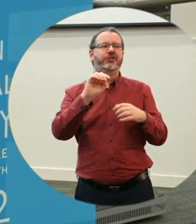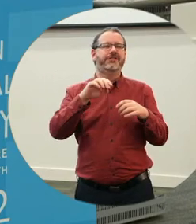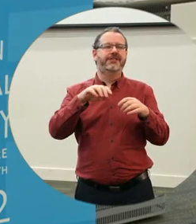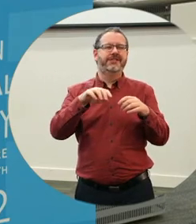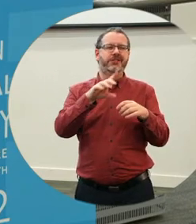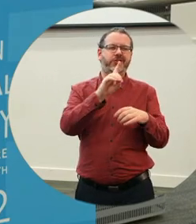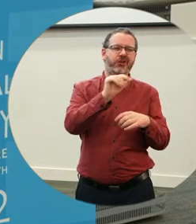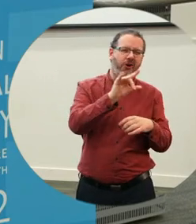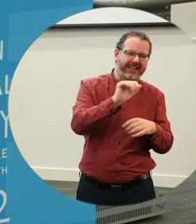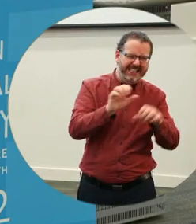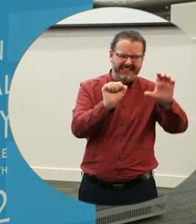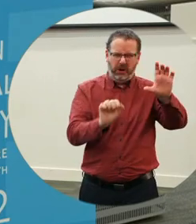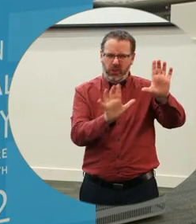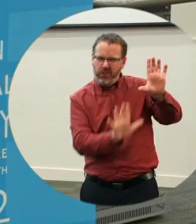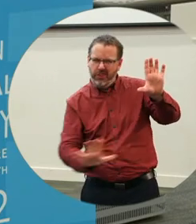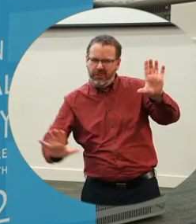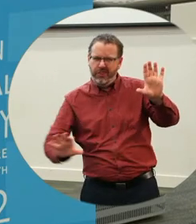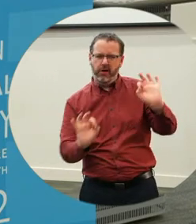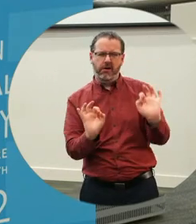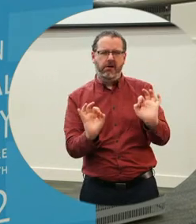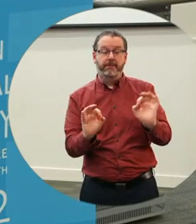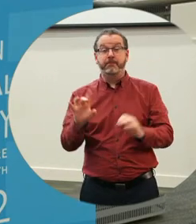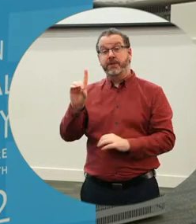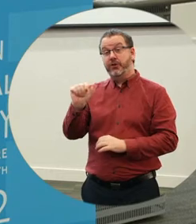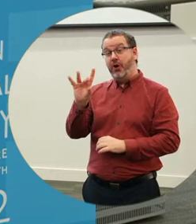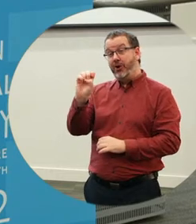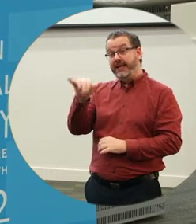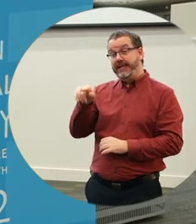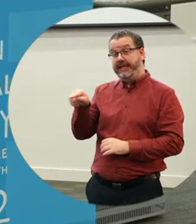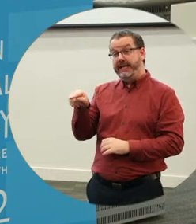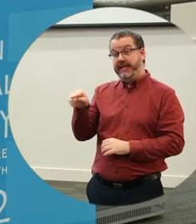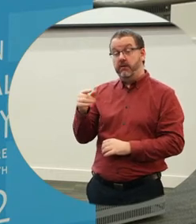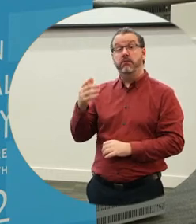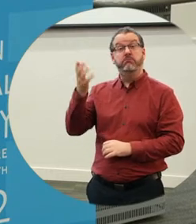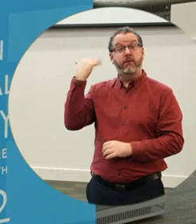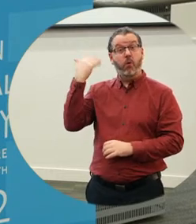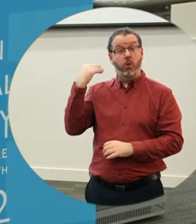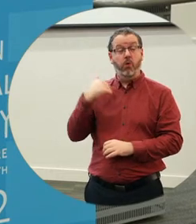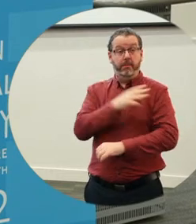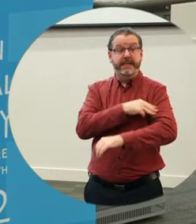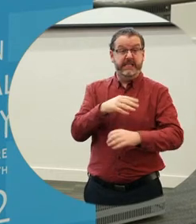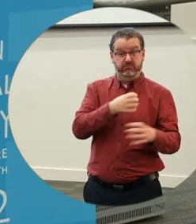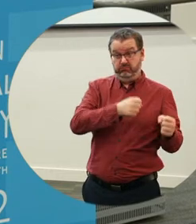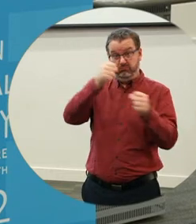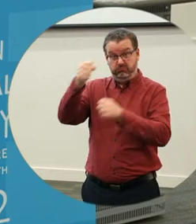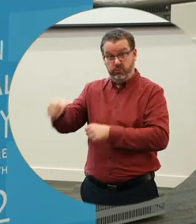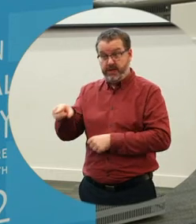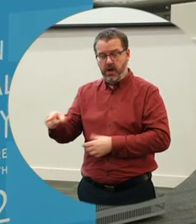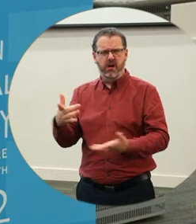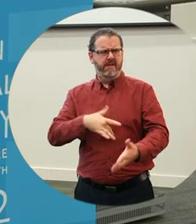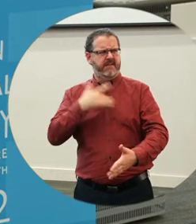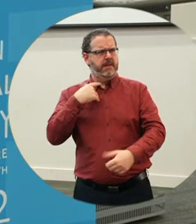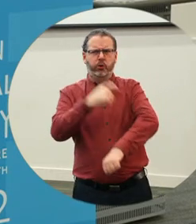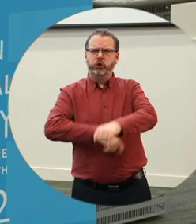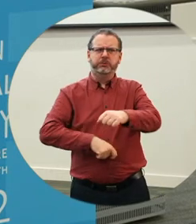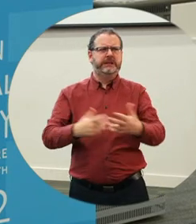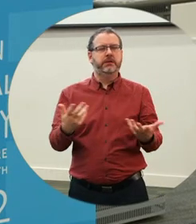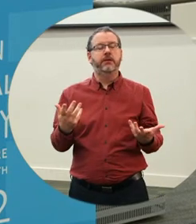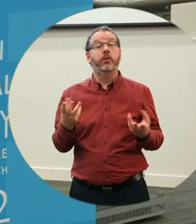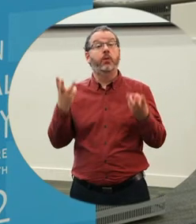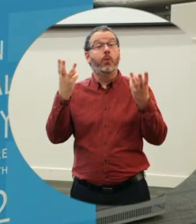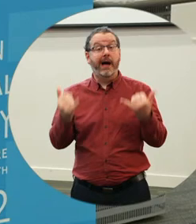and Dalkey. Although Dalkey was for a long time regarded as a punishment station. And if you went to Dalkey, it